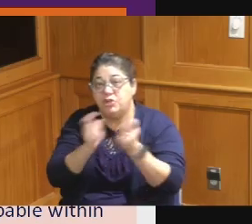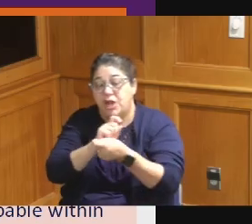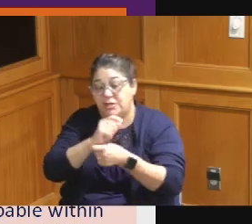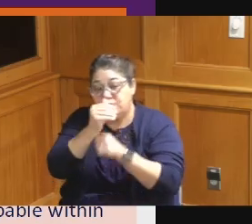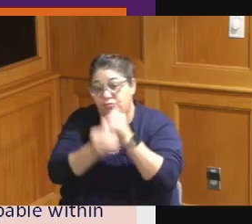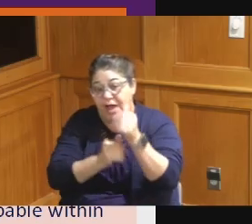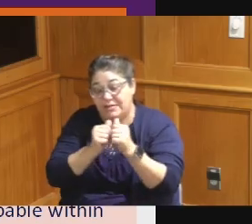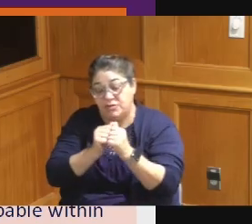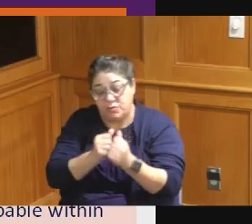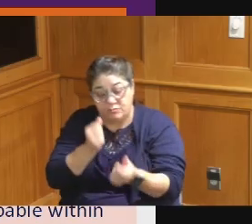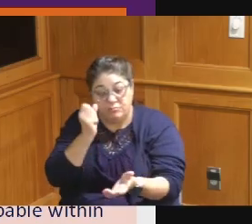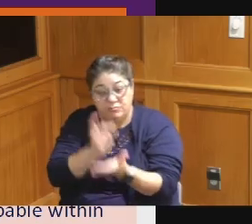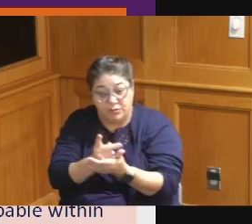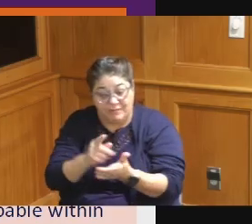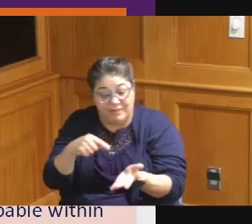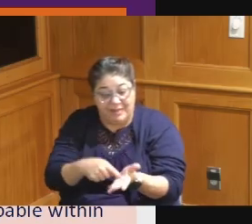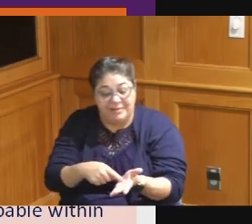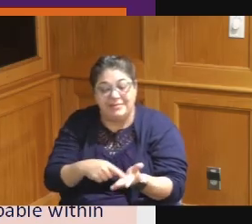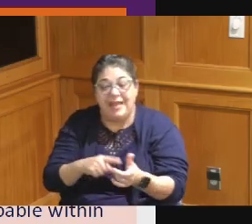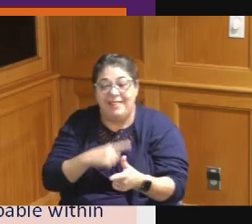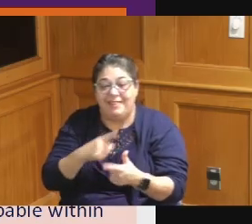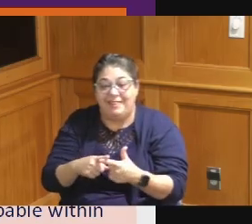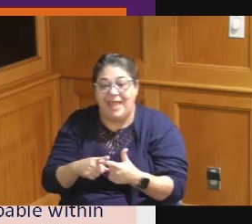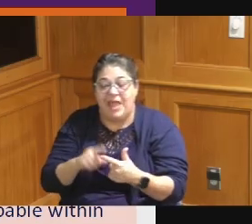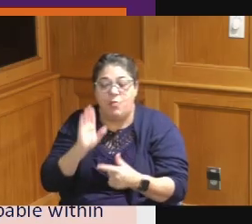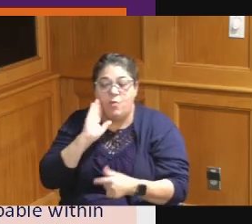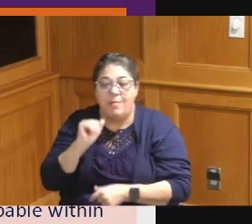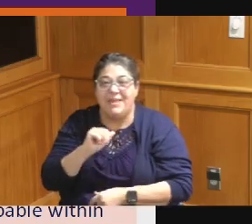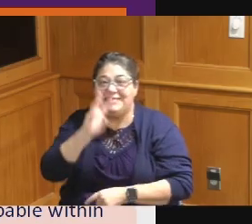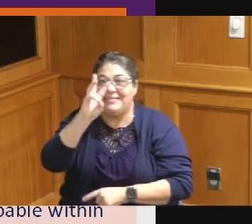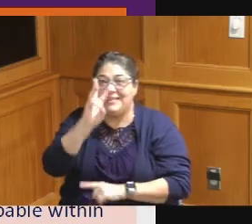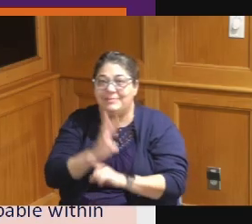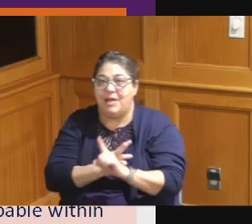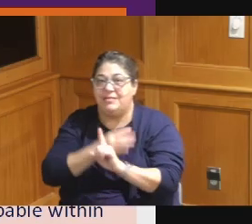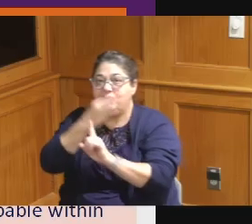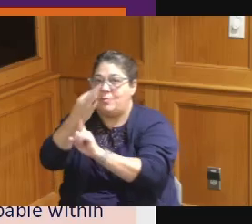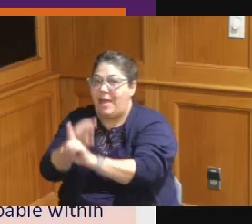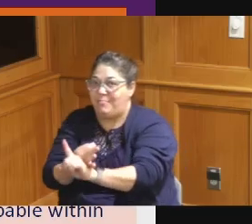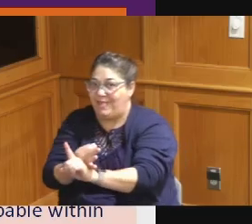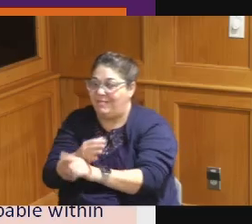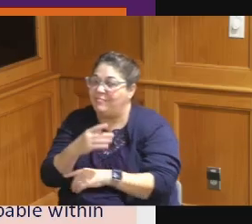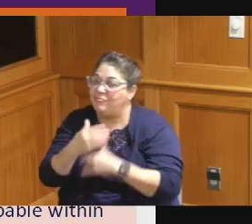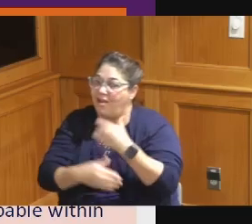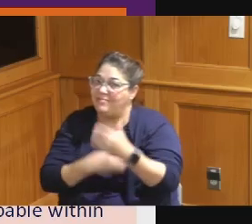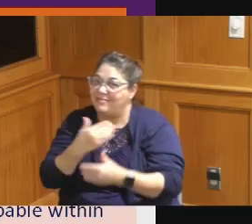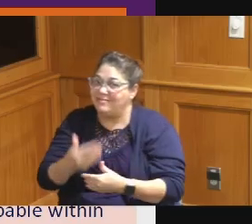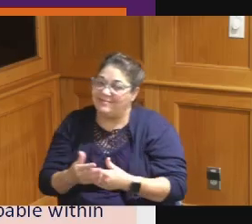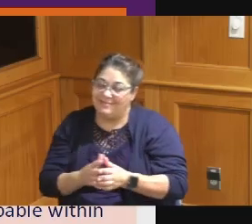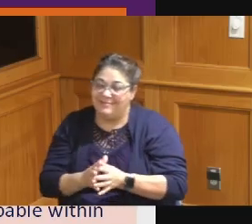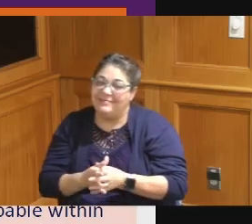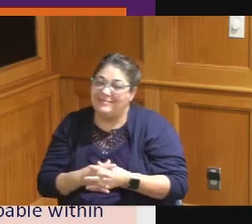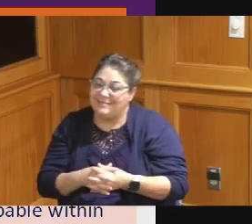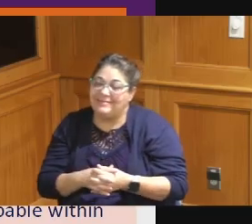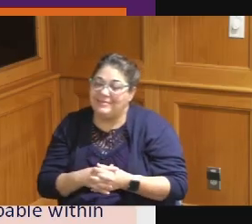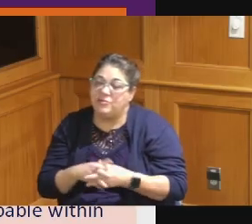this, there's a pretty decent chance that's going to be a 6 to 9 month process, which is time that you have to build it to